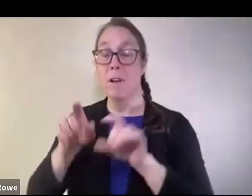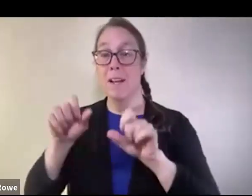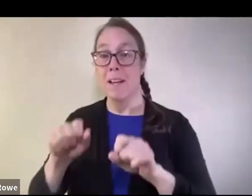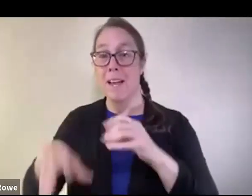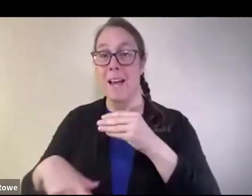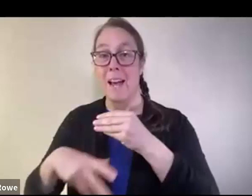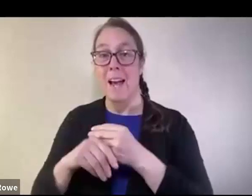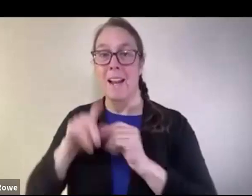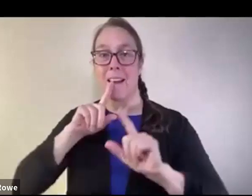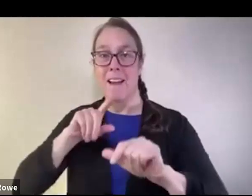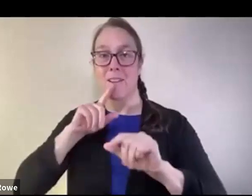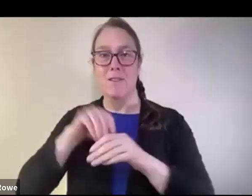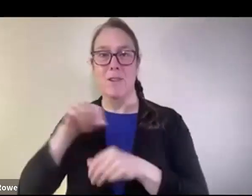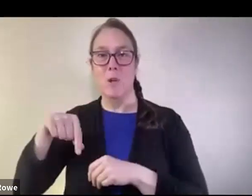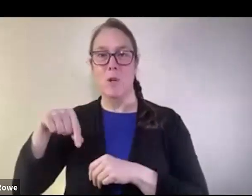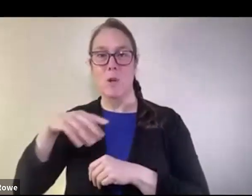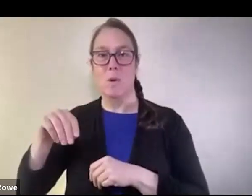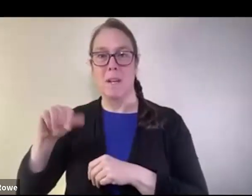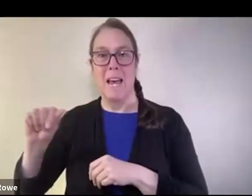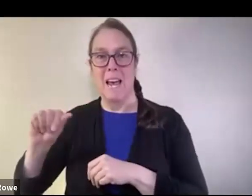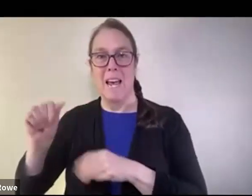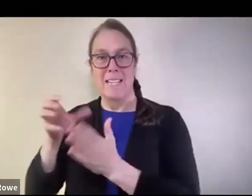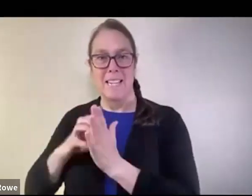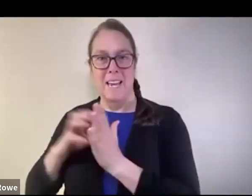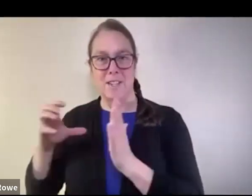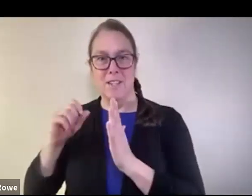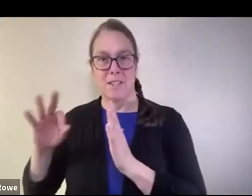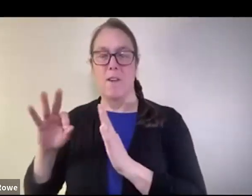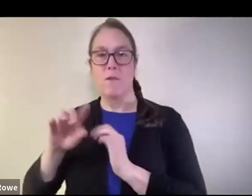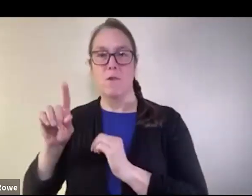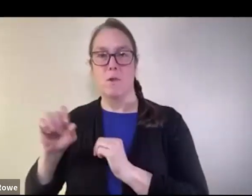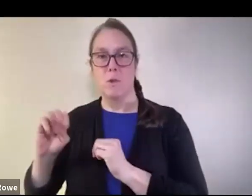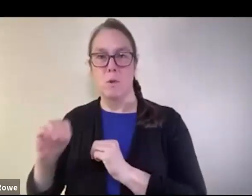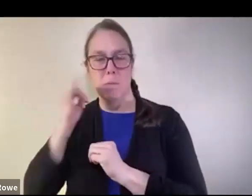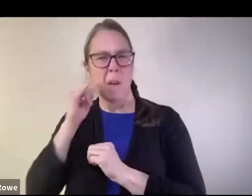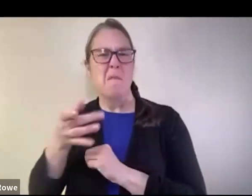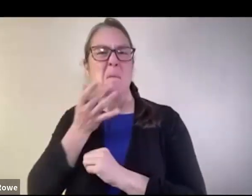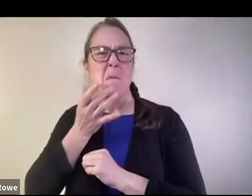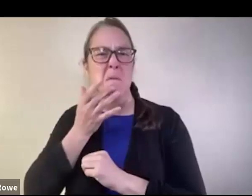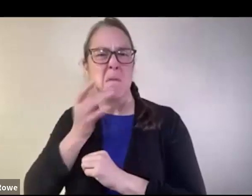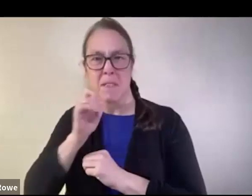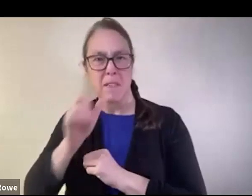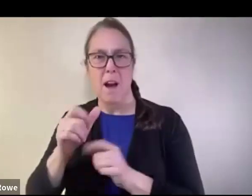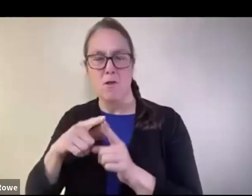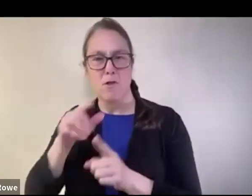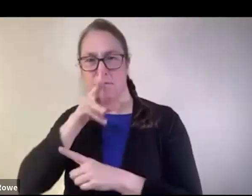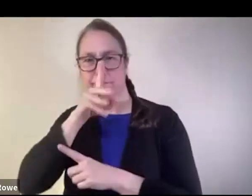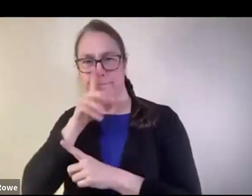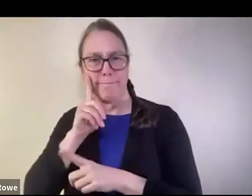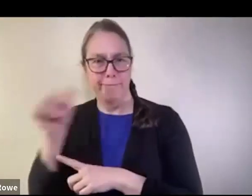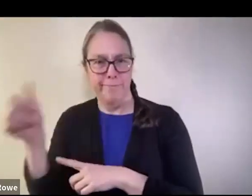the Q&A section of Zoom if you prefer not to provide that with